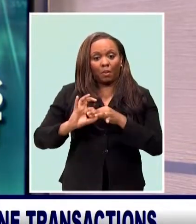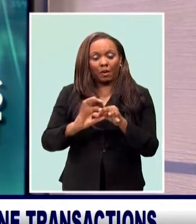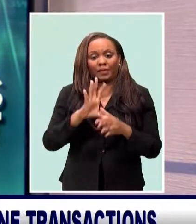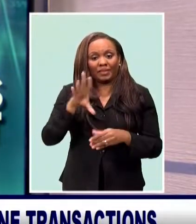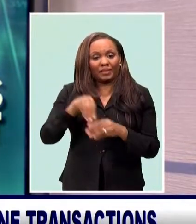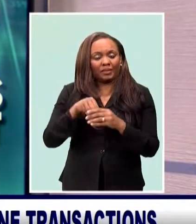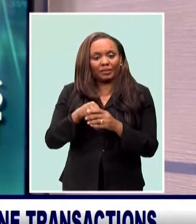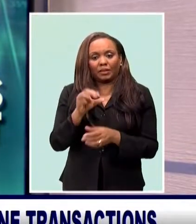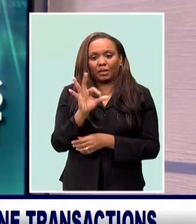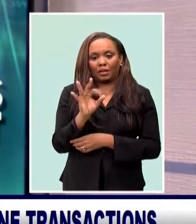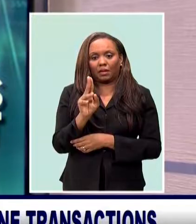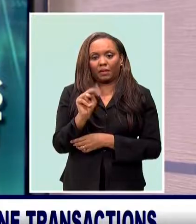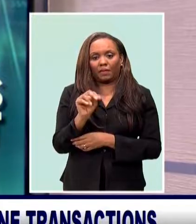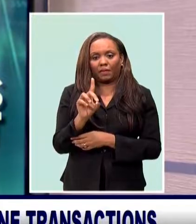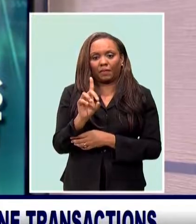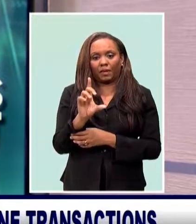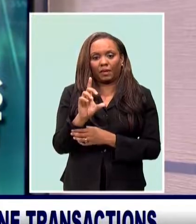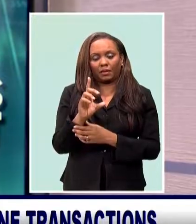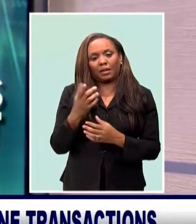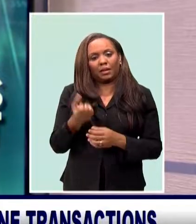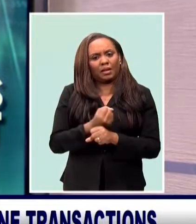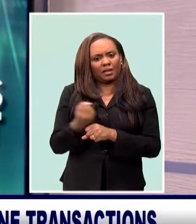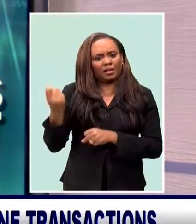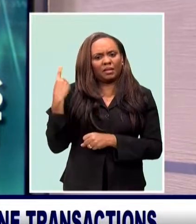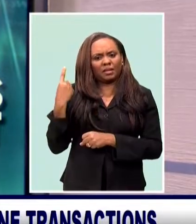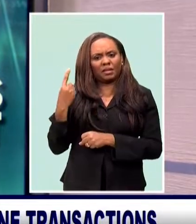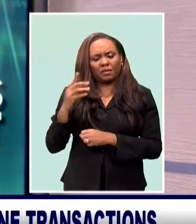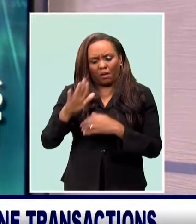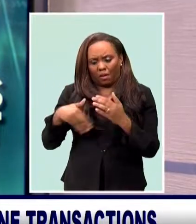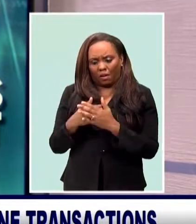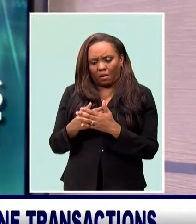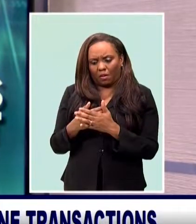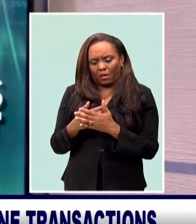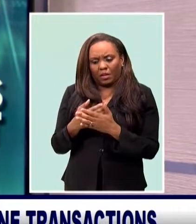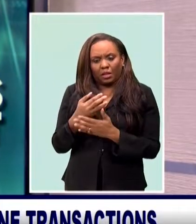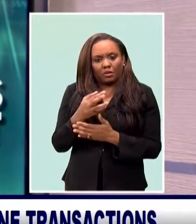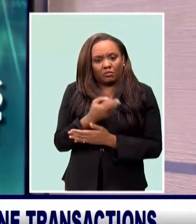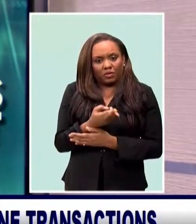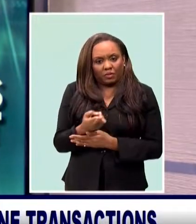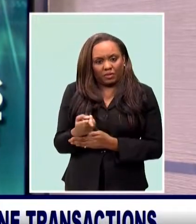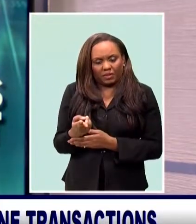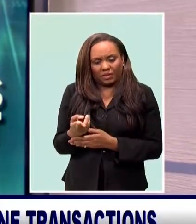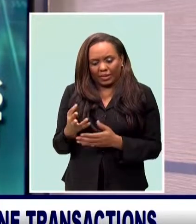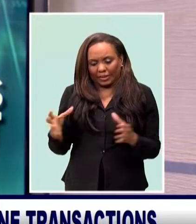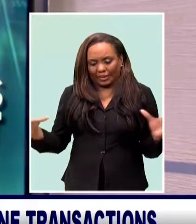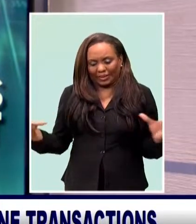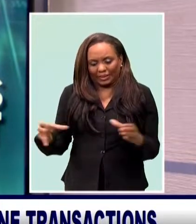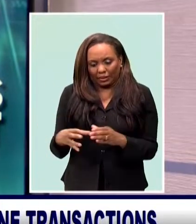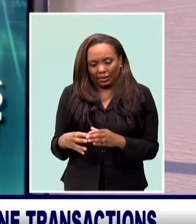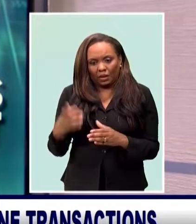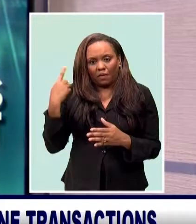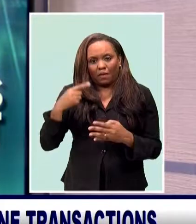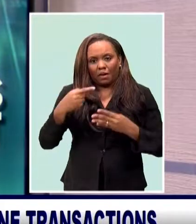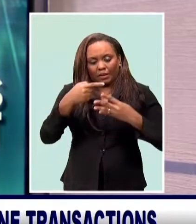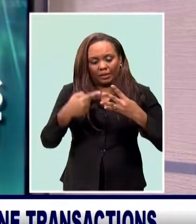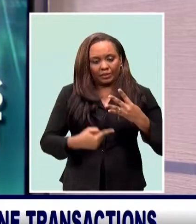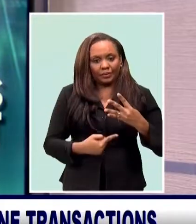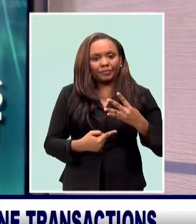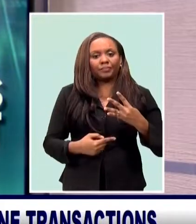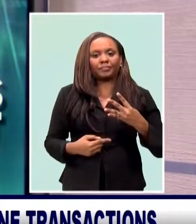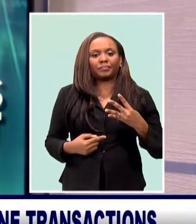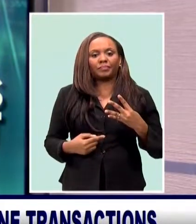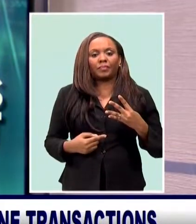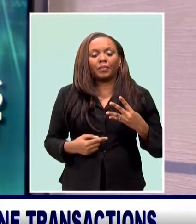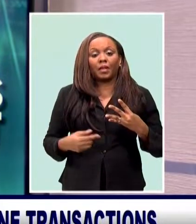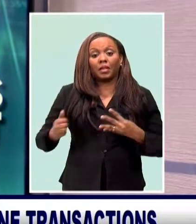late last year to pool the resources of the credit unions, all in an effort to stimulate growth in the cooperative sector. Meantime, Chief